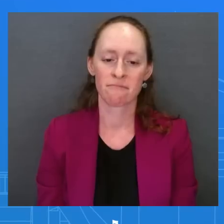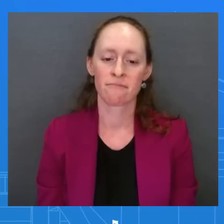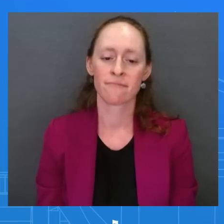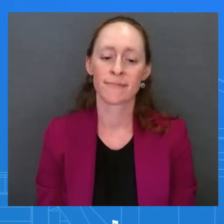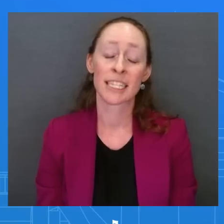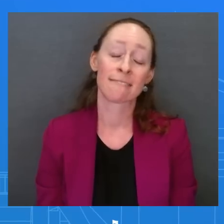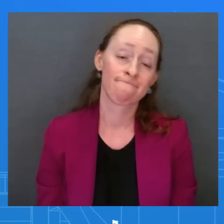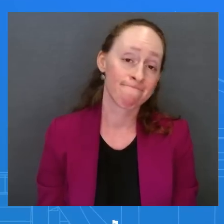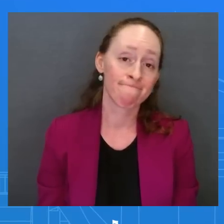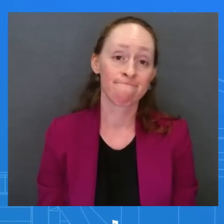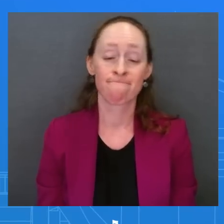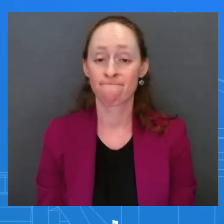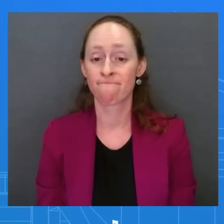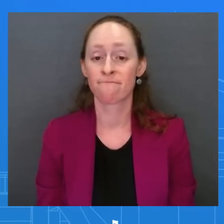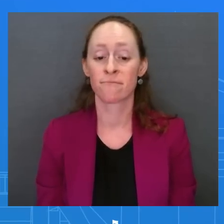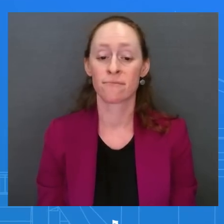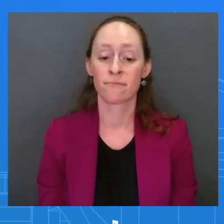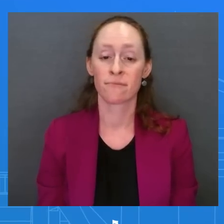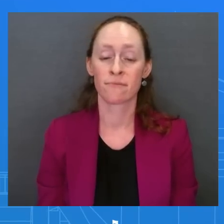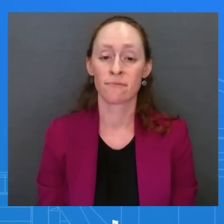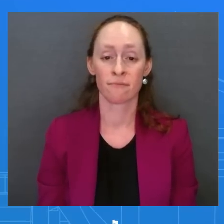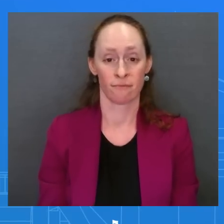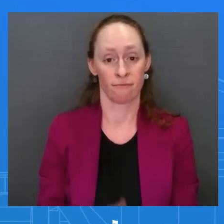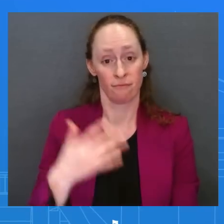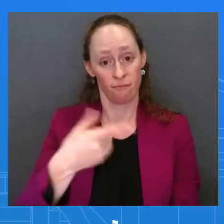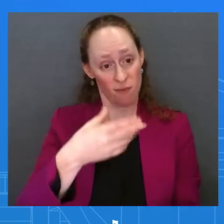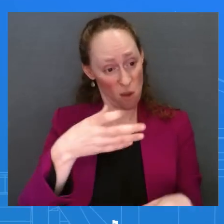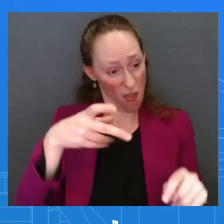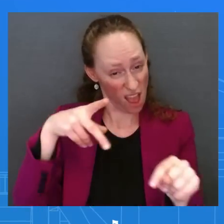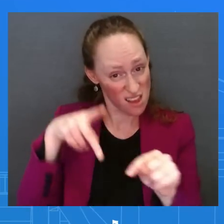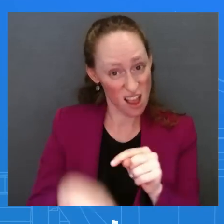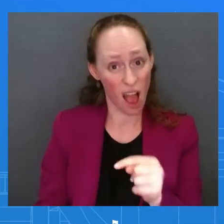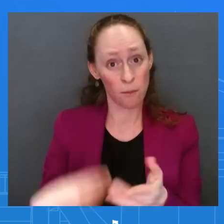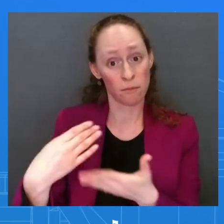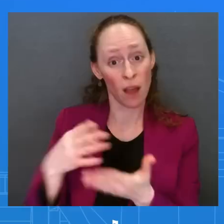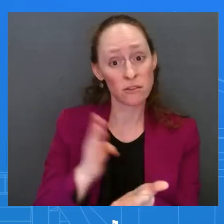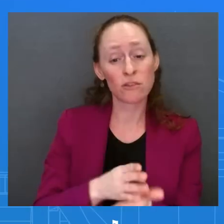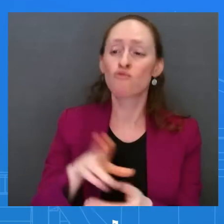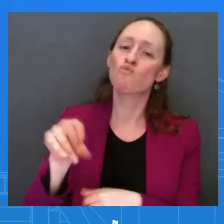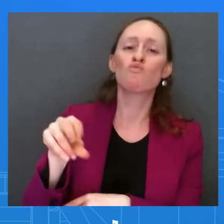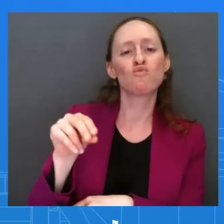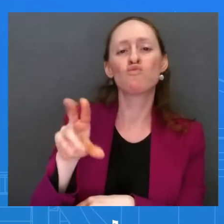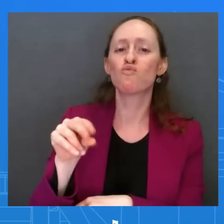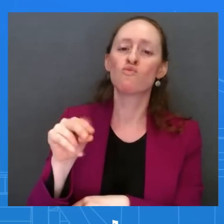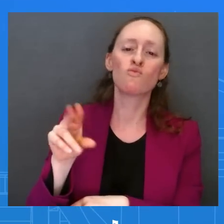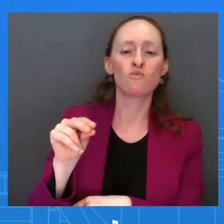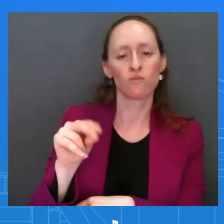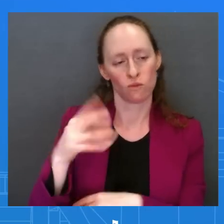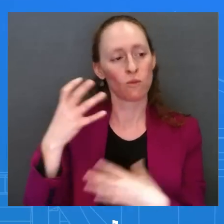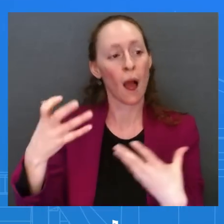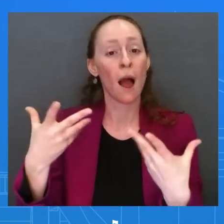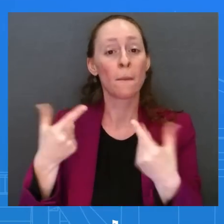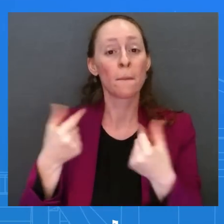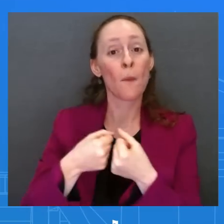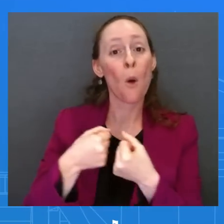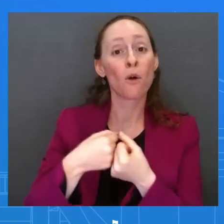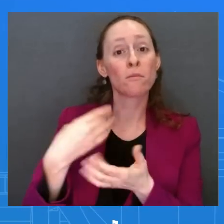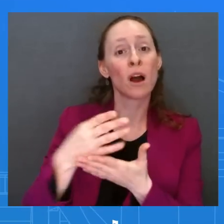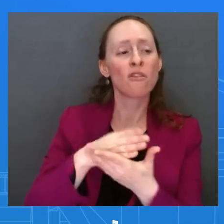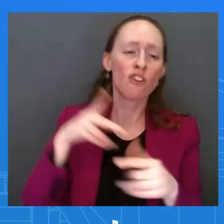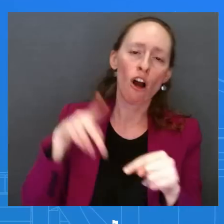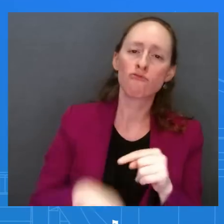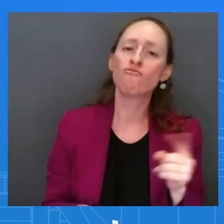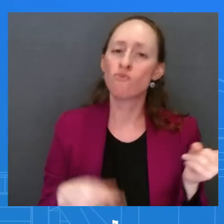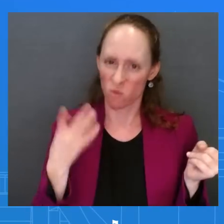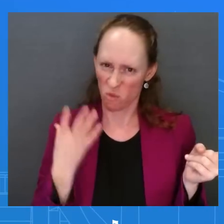by cutting the budget by voting to cut the budget for border security and not supporting this president and what he's been trying to do.